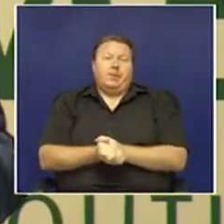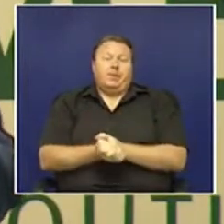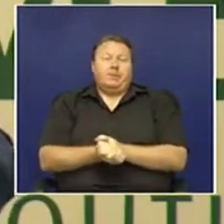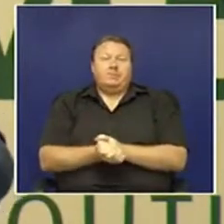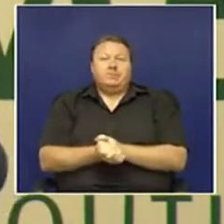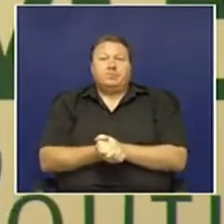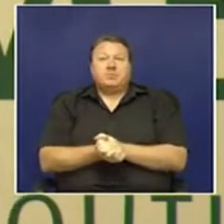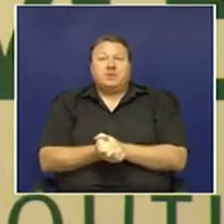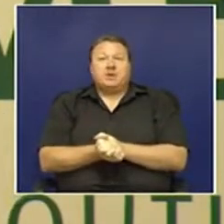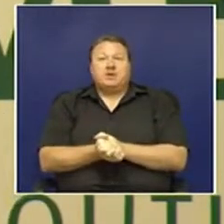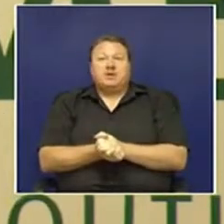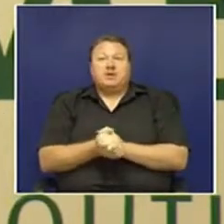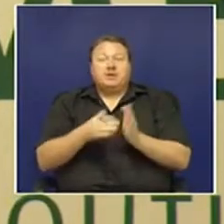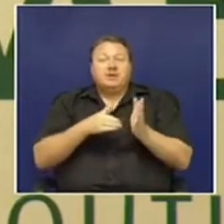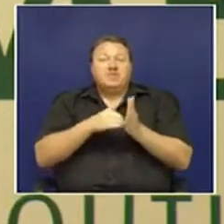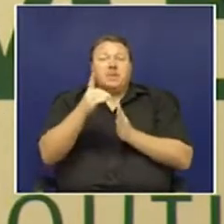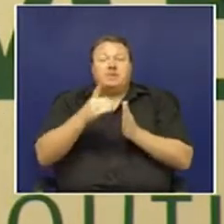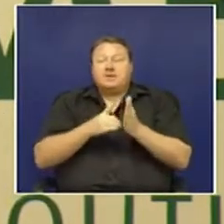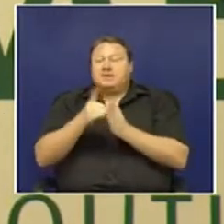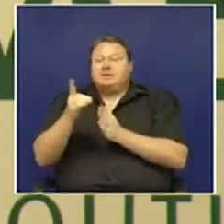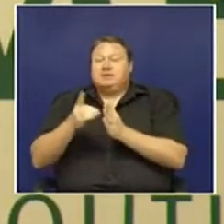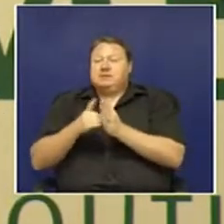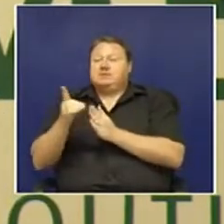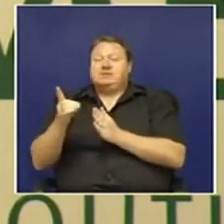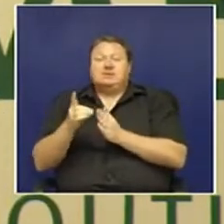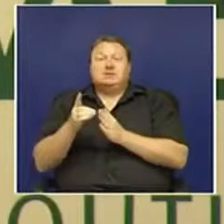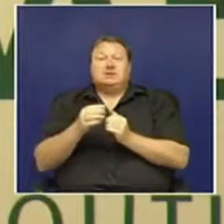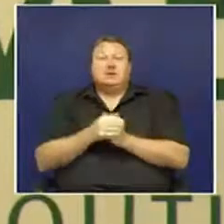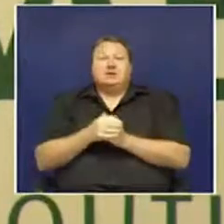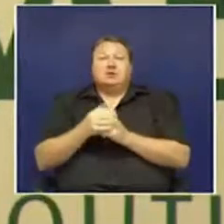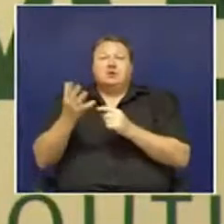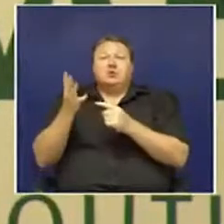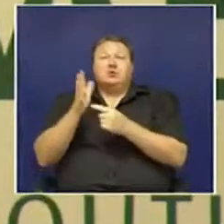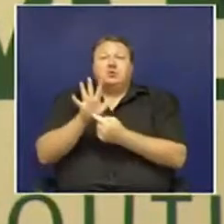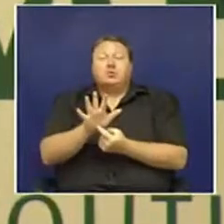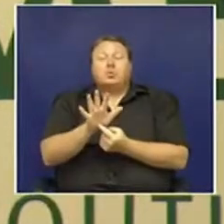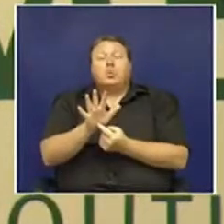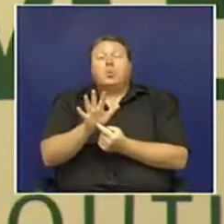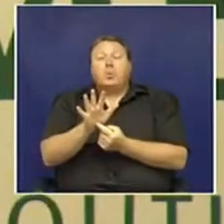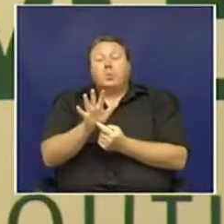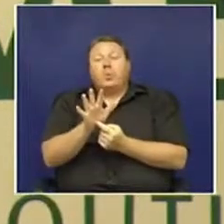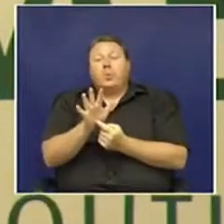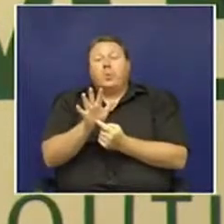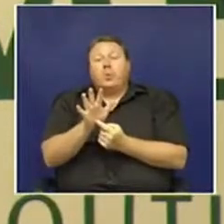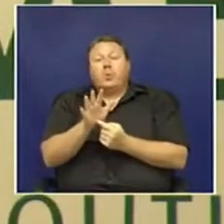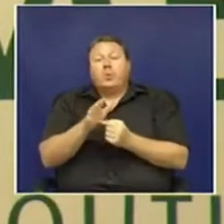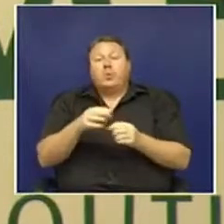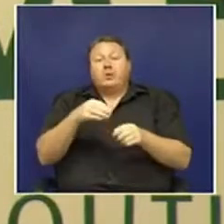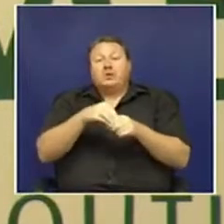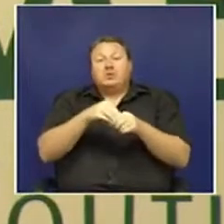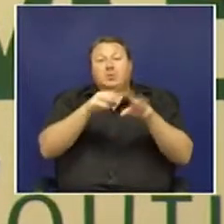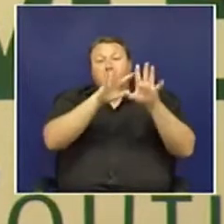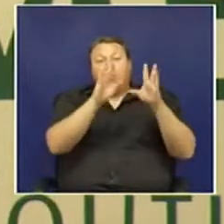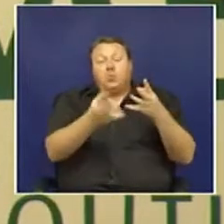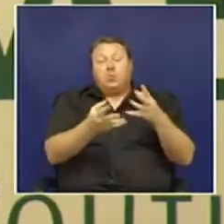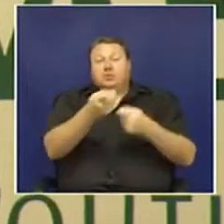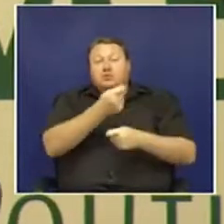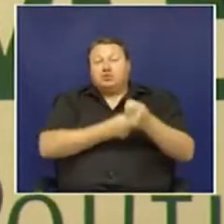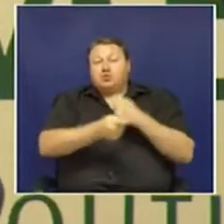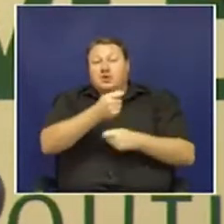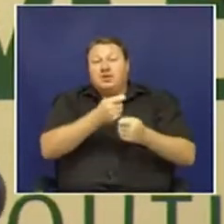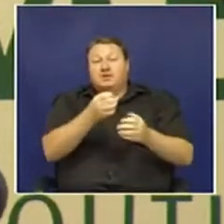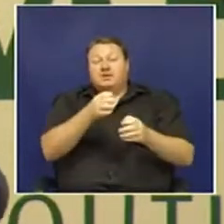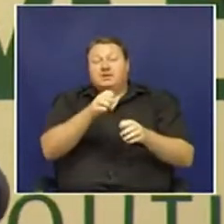are unfolding within an unprecedented global trade environment, characterized by persistent geopolitical